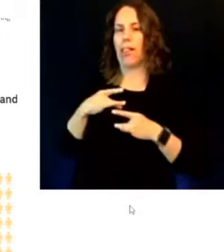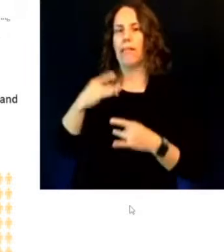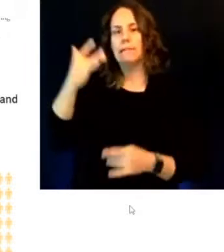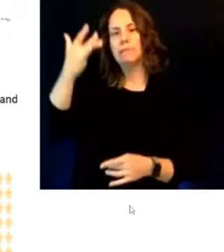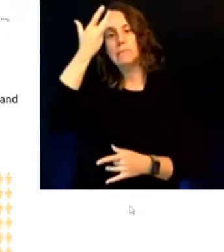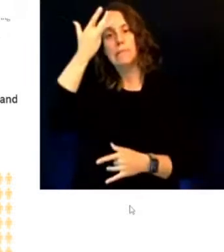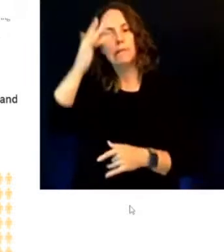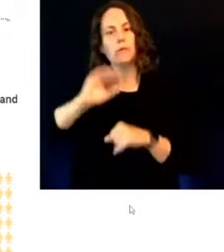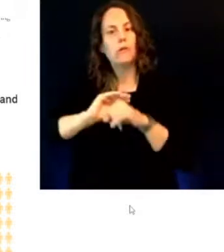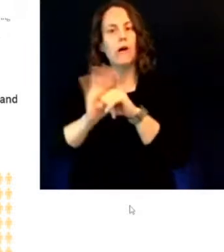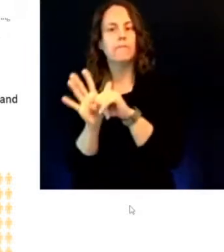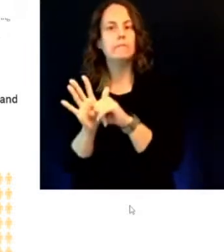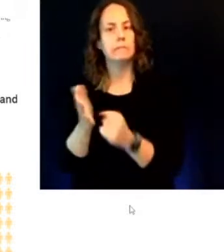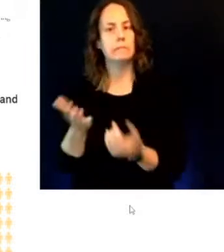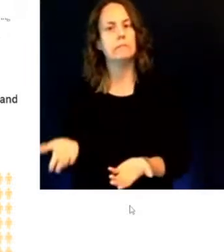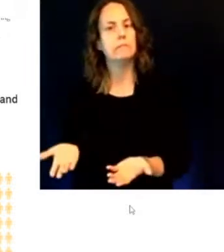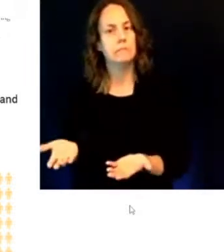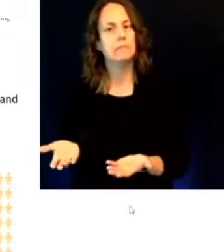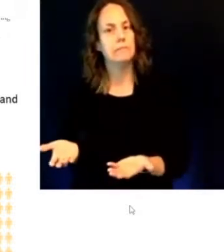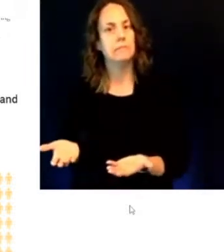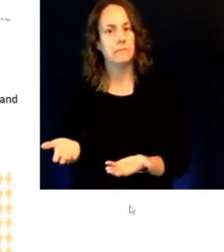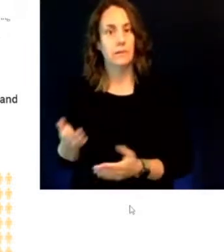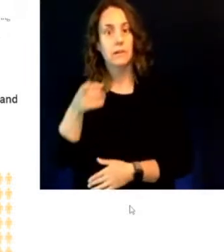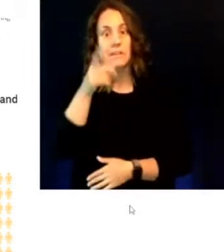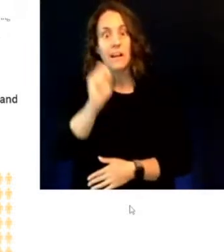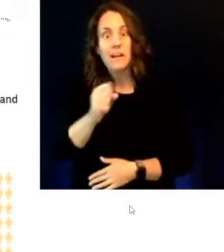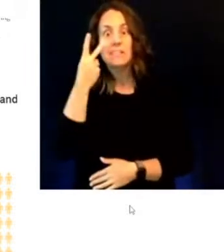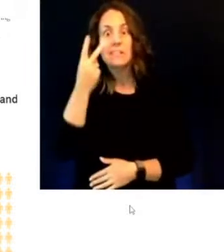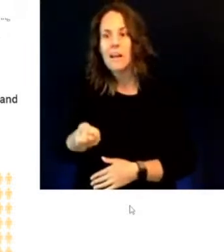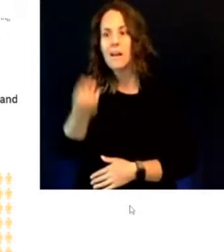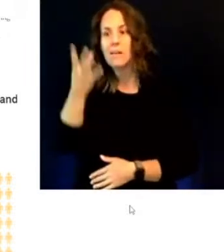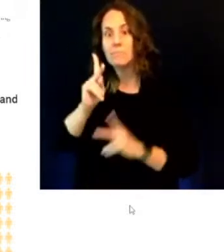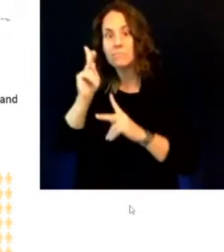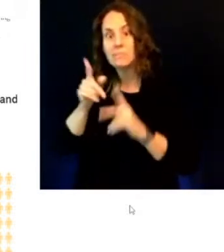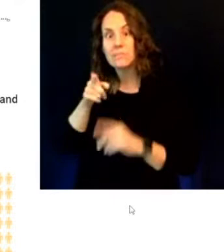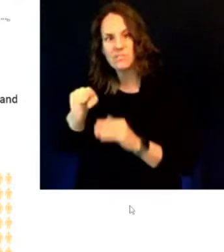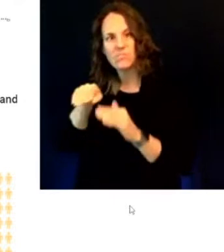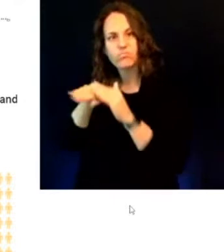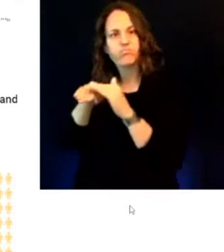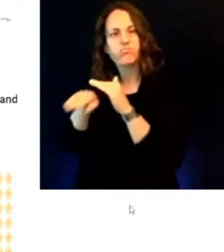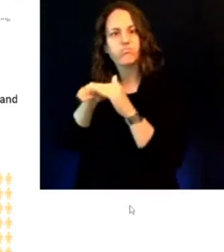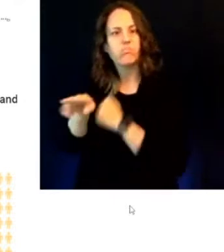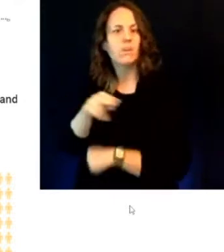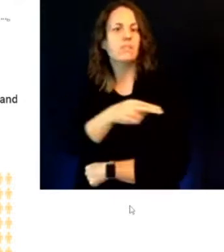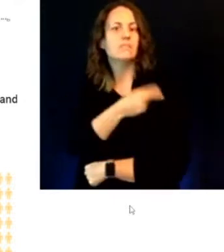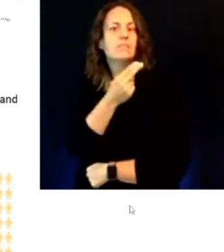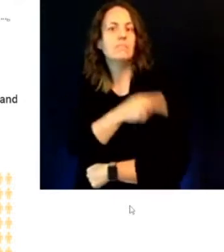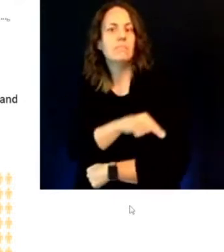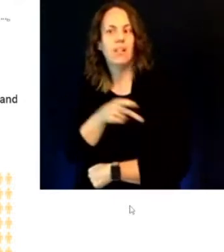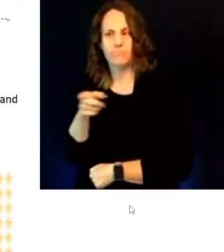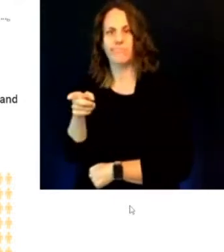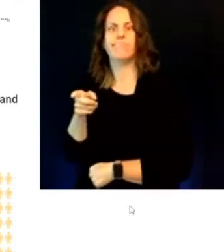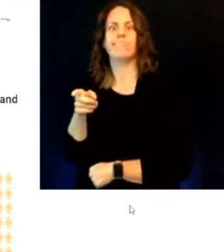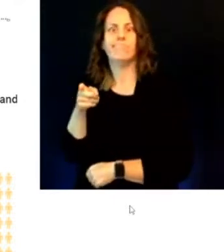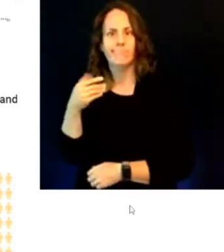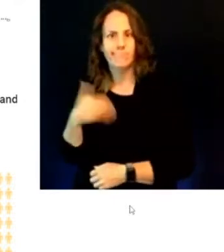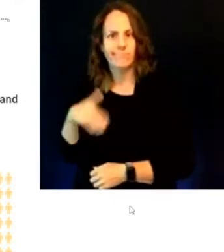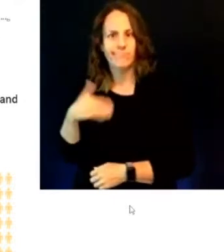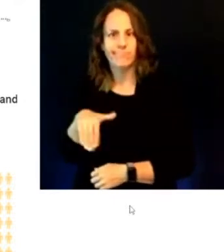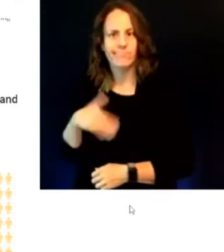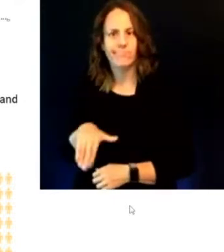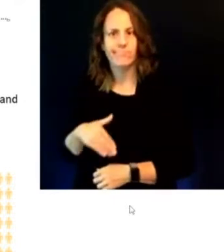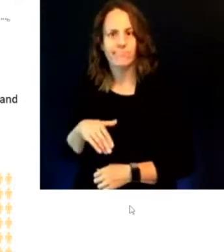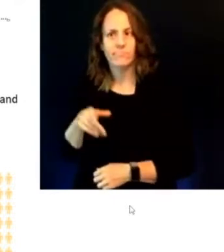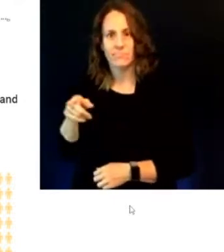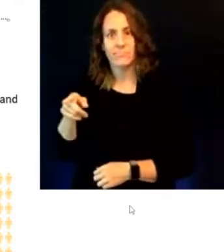as many hospitalizations in those people who are not fully vaccinated, and then a 10-fold increase in deaths for people who are not